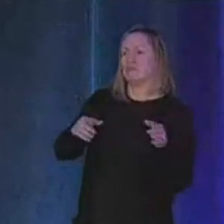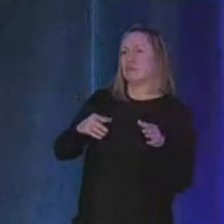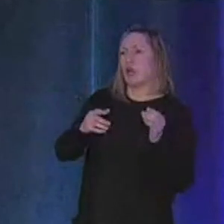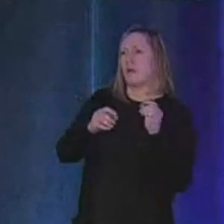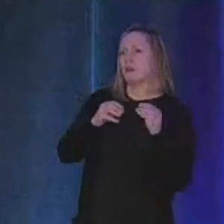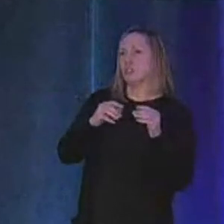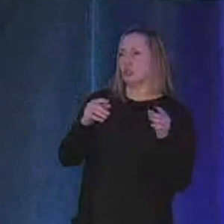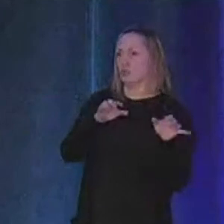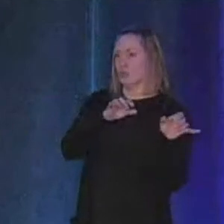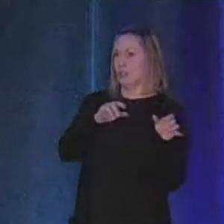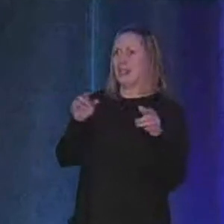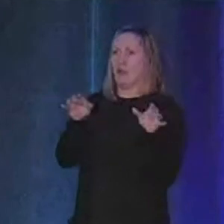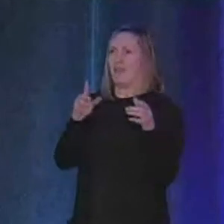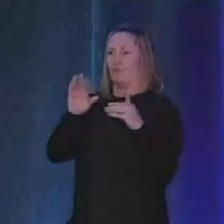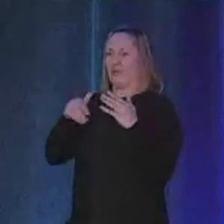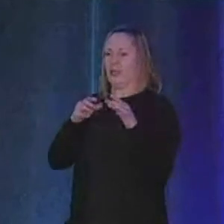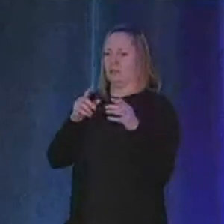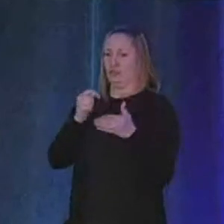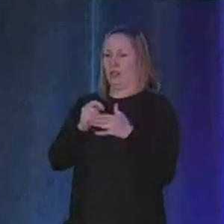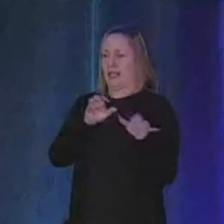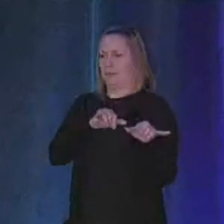could get really good outcomes